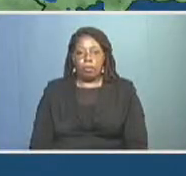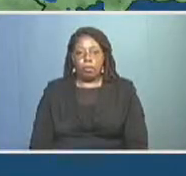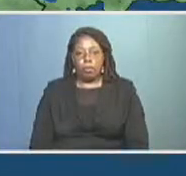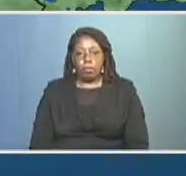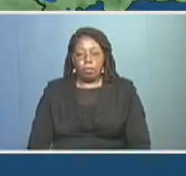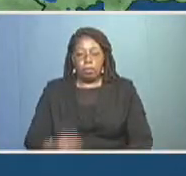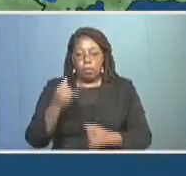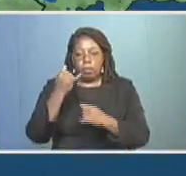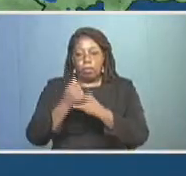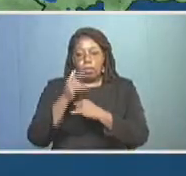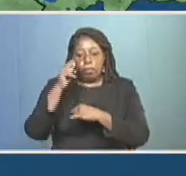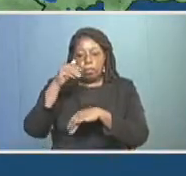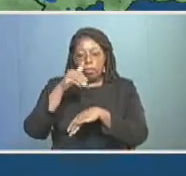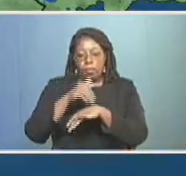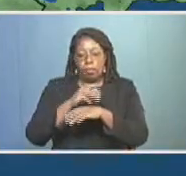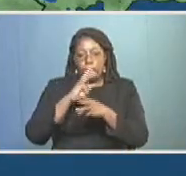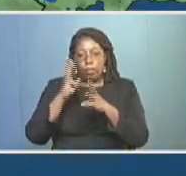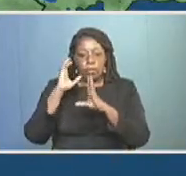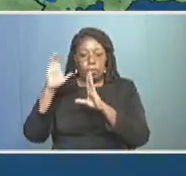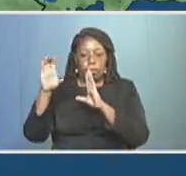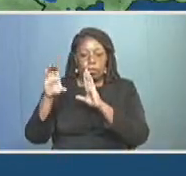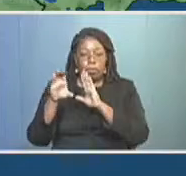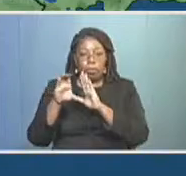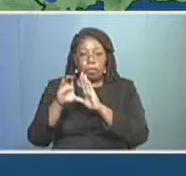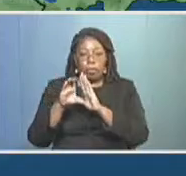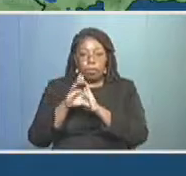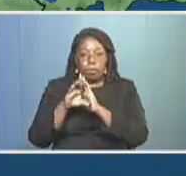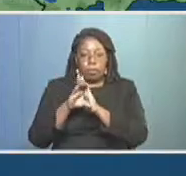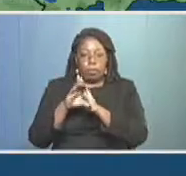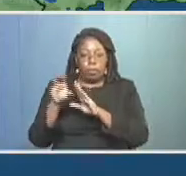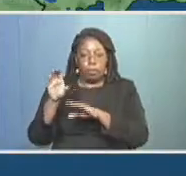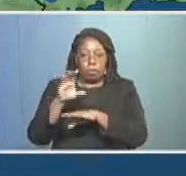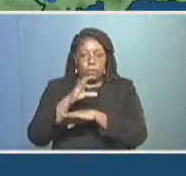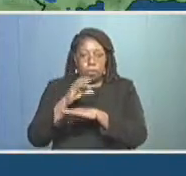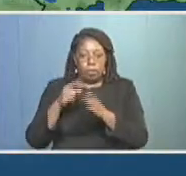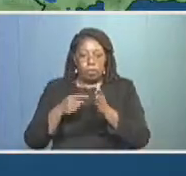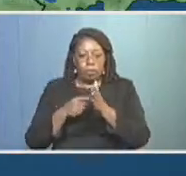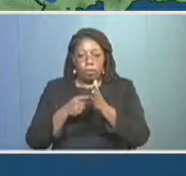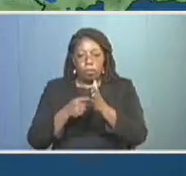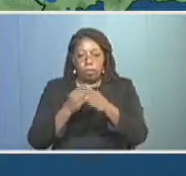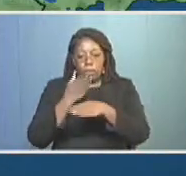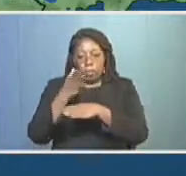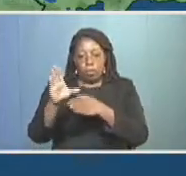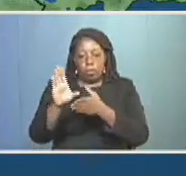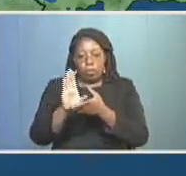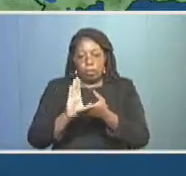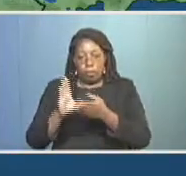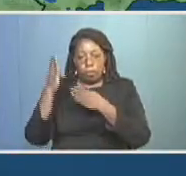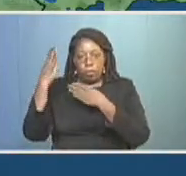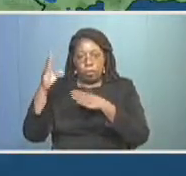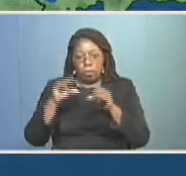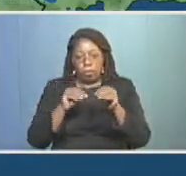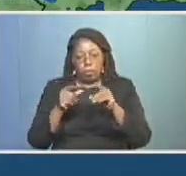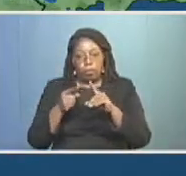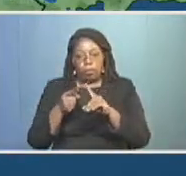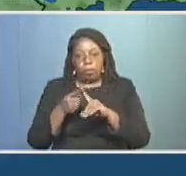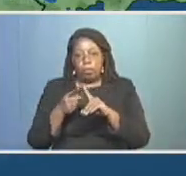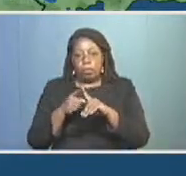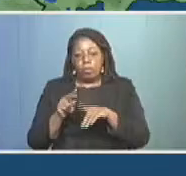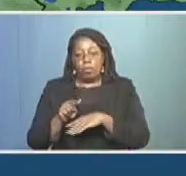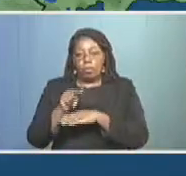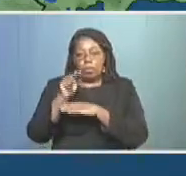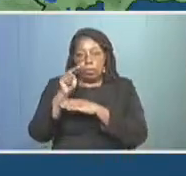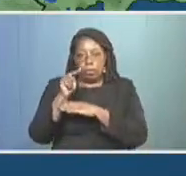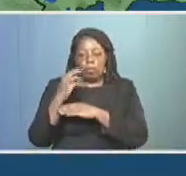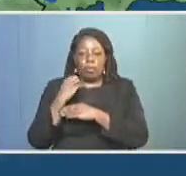In our final look at weather, satellite pictures showing a weak front boundary across the central Bahamas, but that's going to start working its way back towards the north